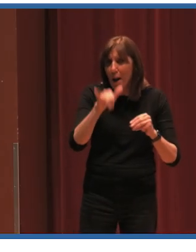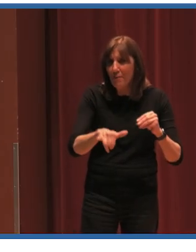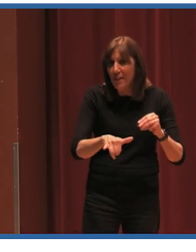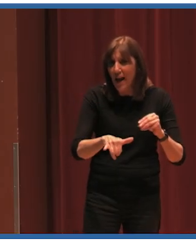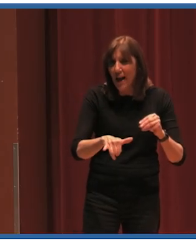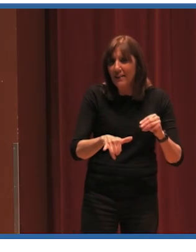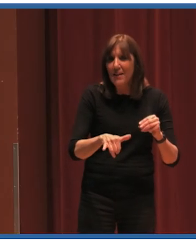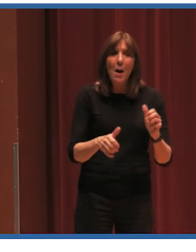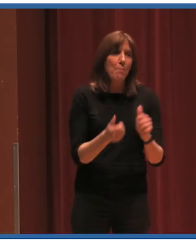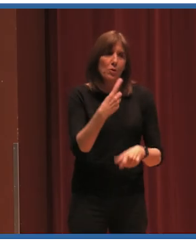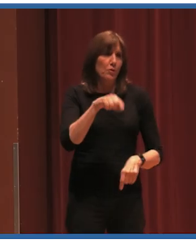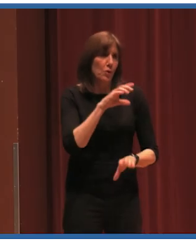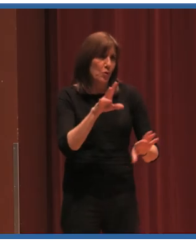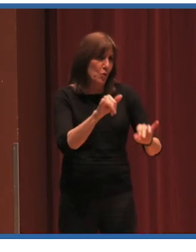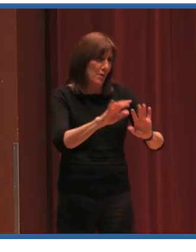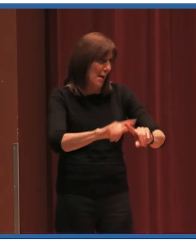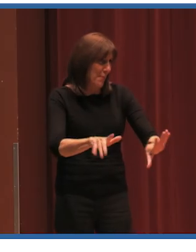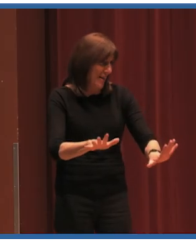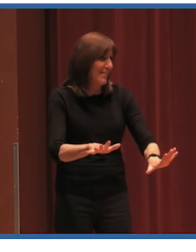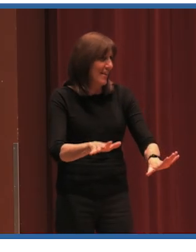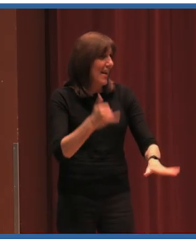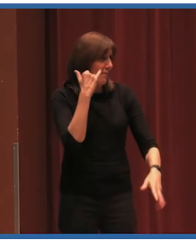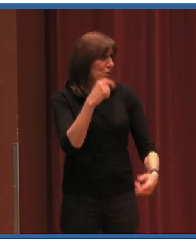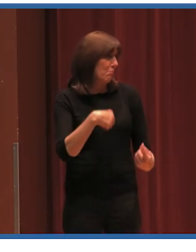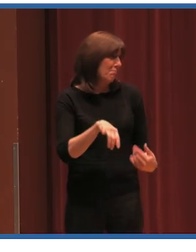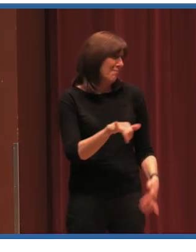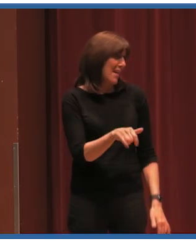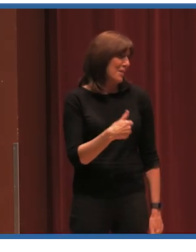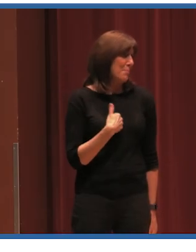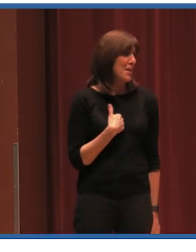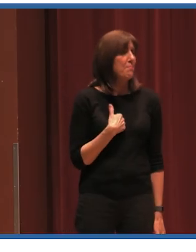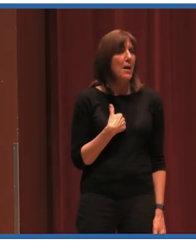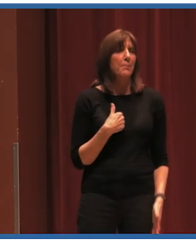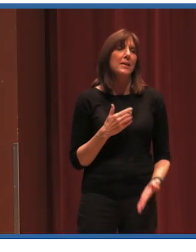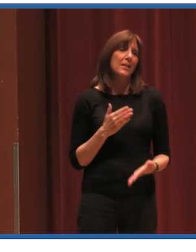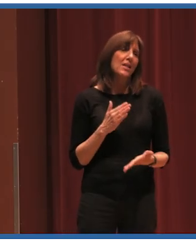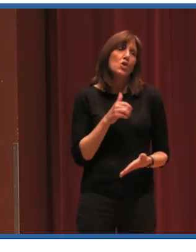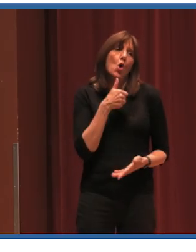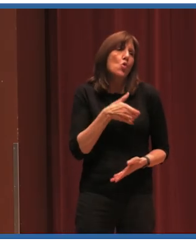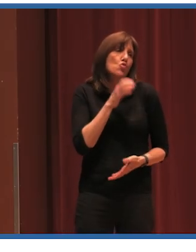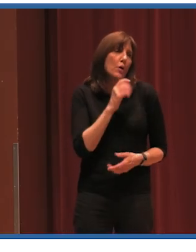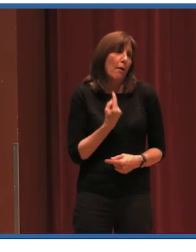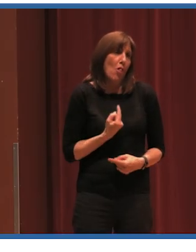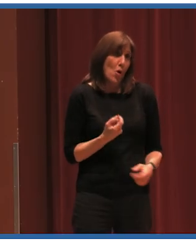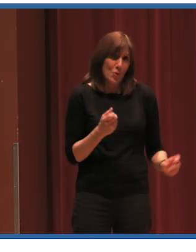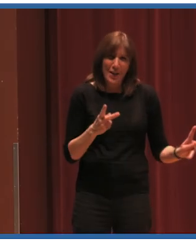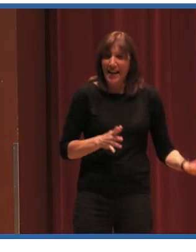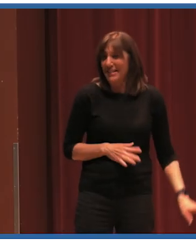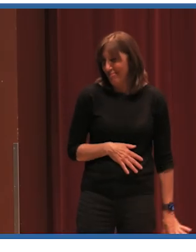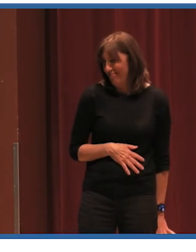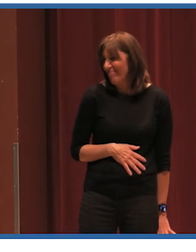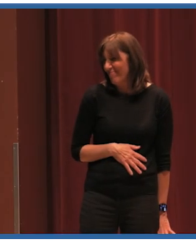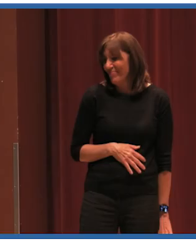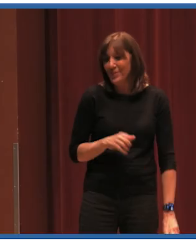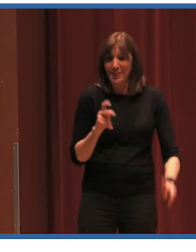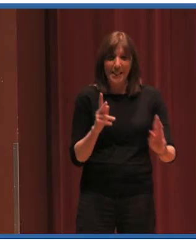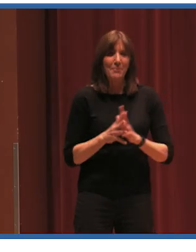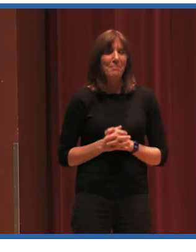that. Probably most of you don't, but if any of you are like me, maybe cut back on drinking by yourself. You're not getting any benefits whatsoever.